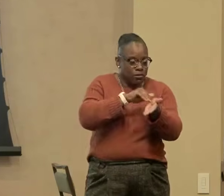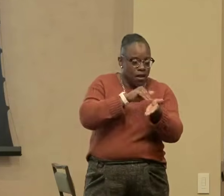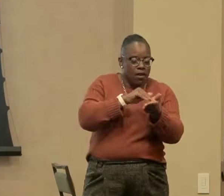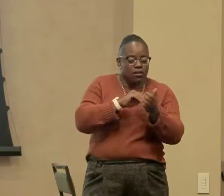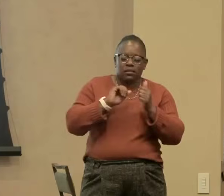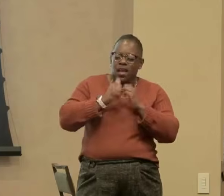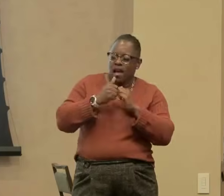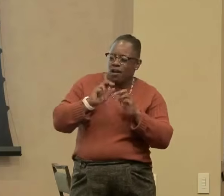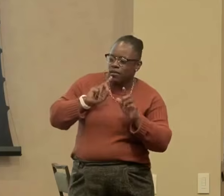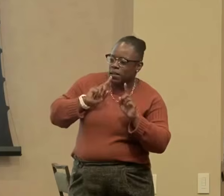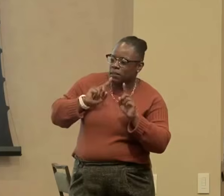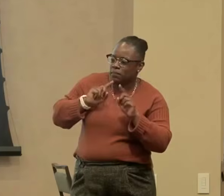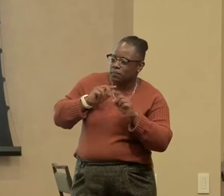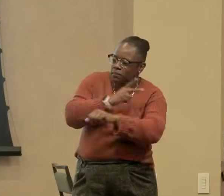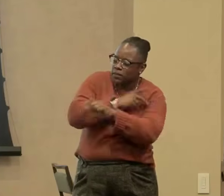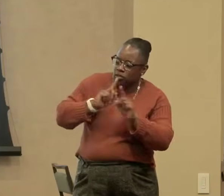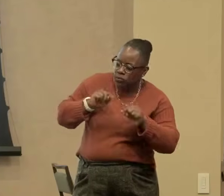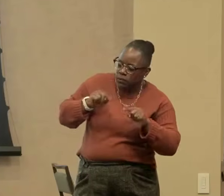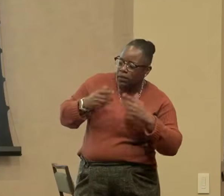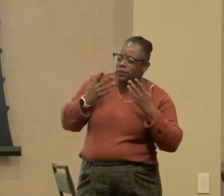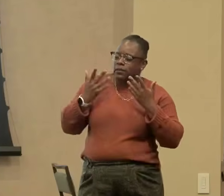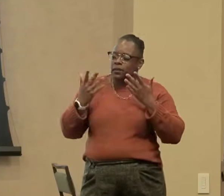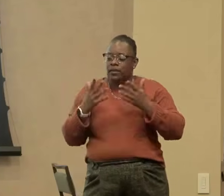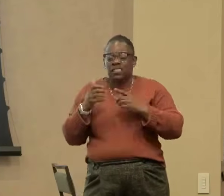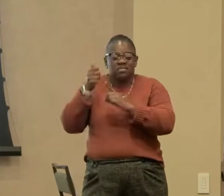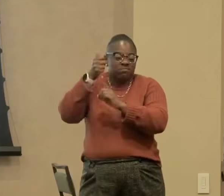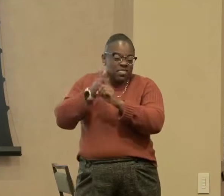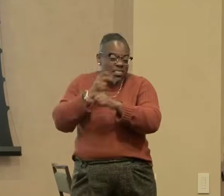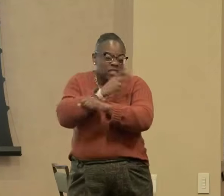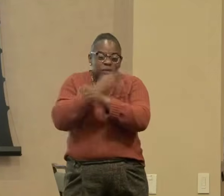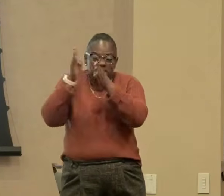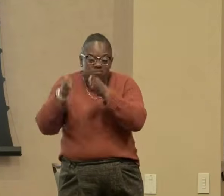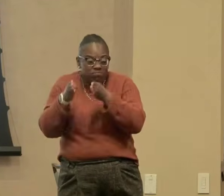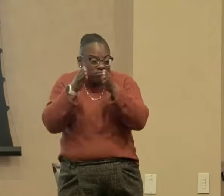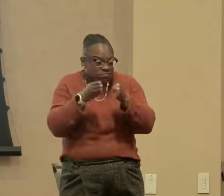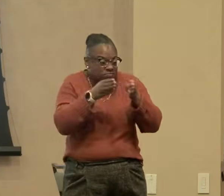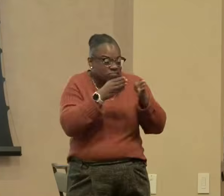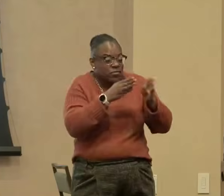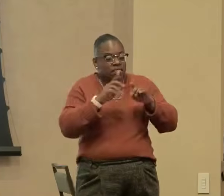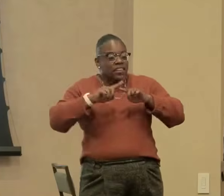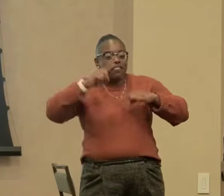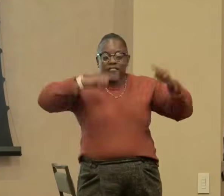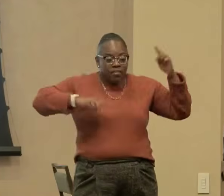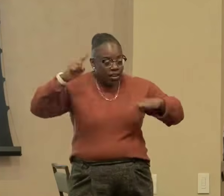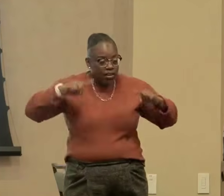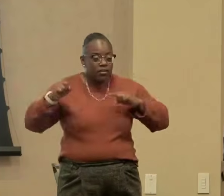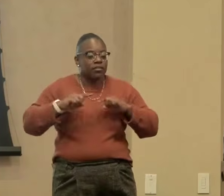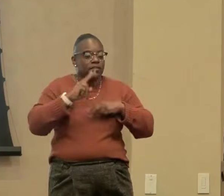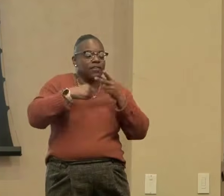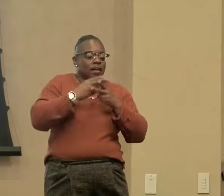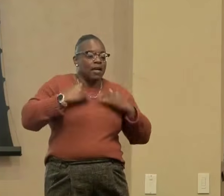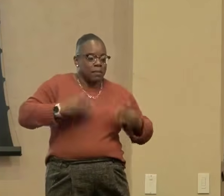is responding, because every patient is individual and they're going to have different responses and different times of